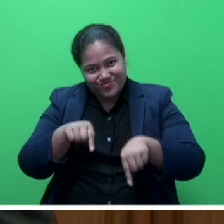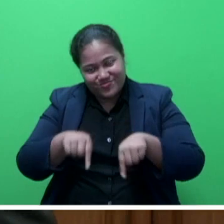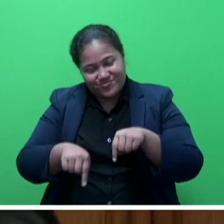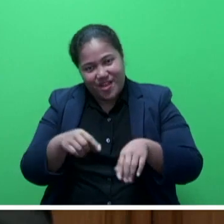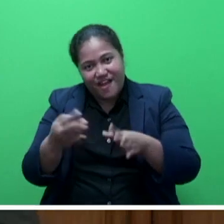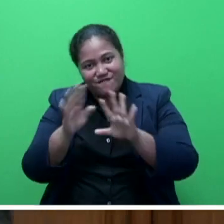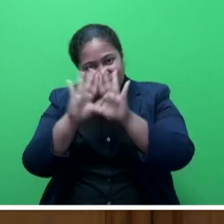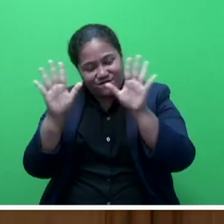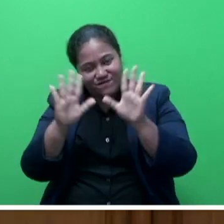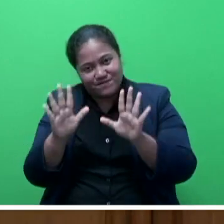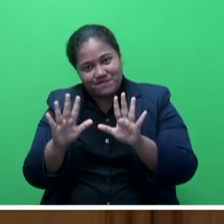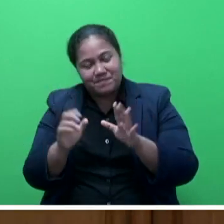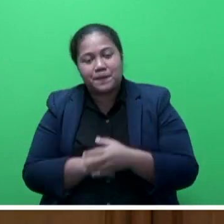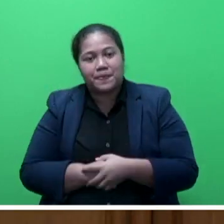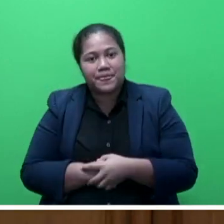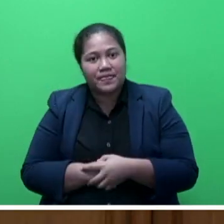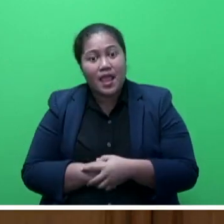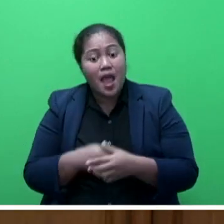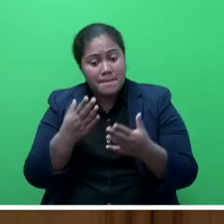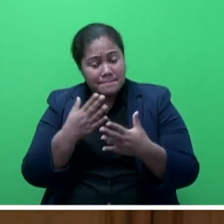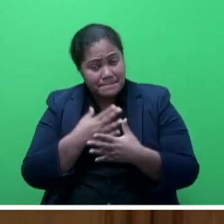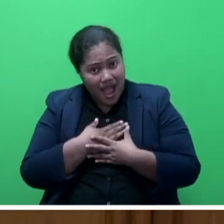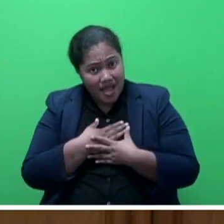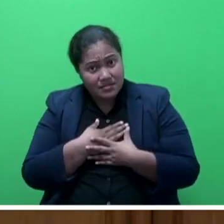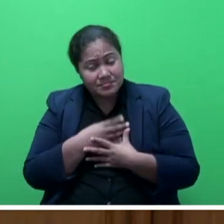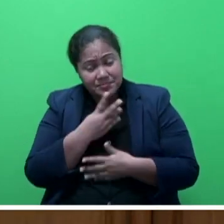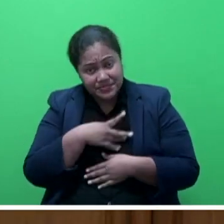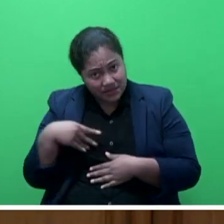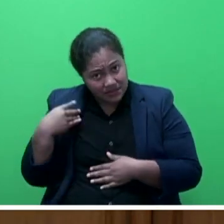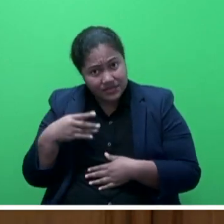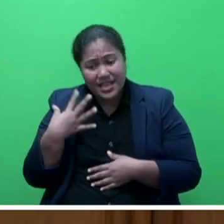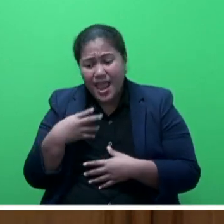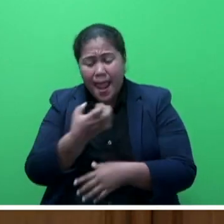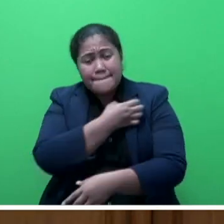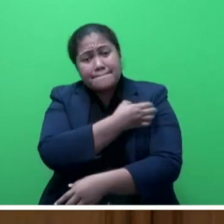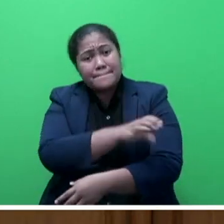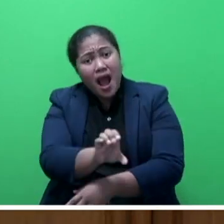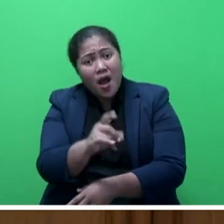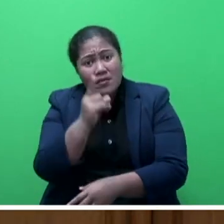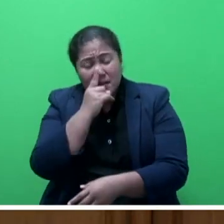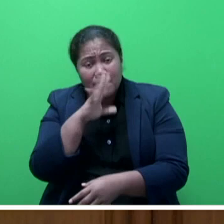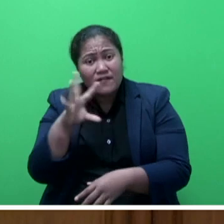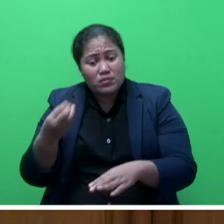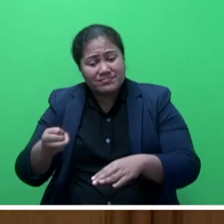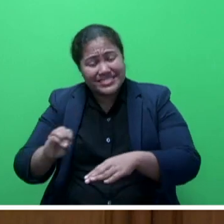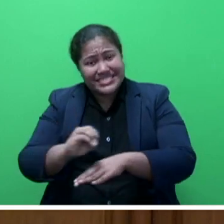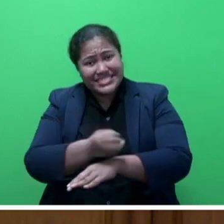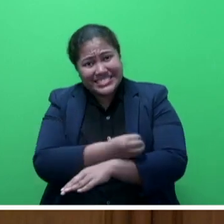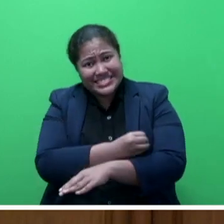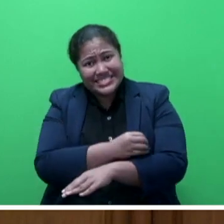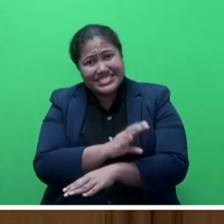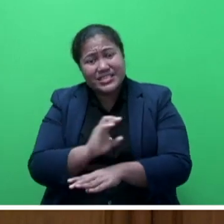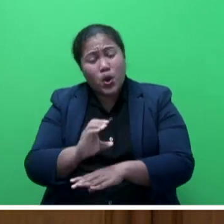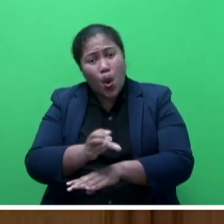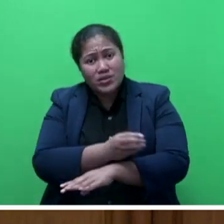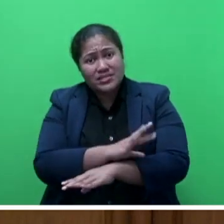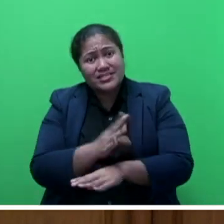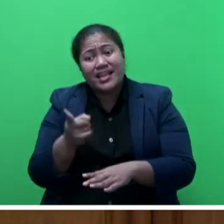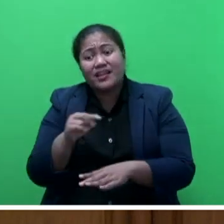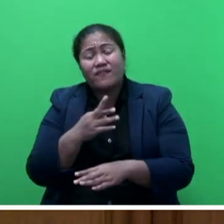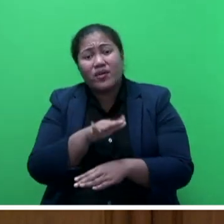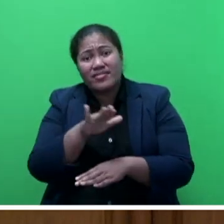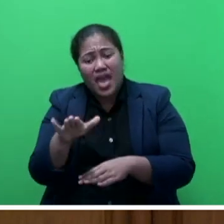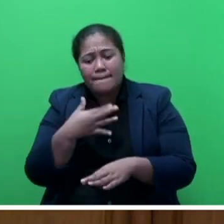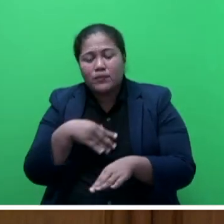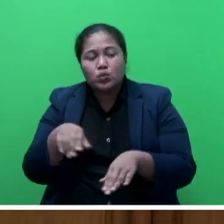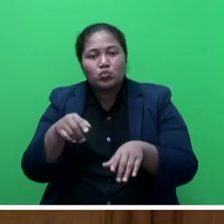My ministry has empowered the people of 6 coastal communities in the Rewa Delta to conserve and grow more